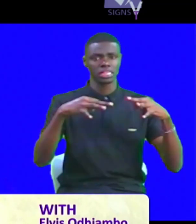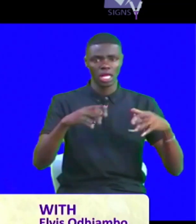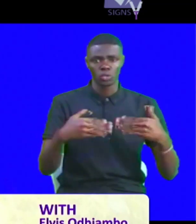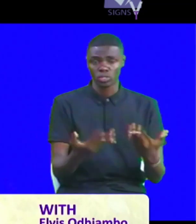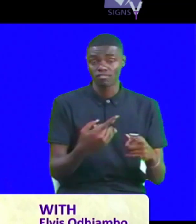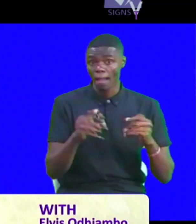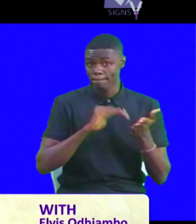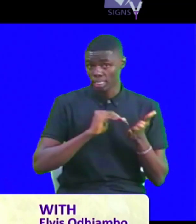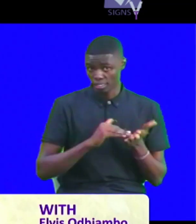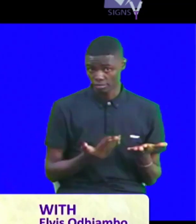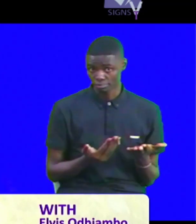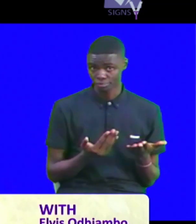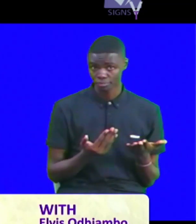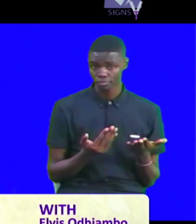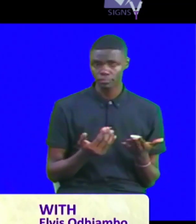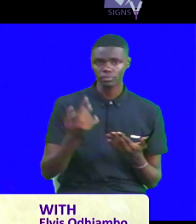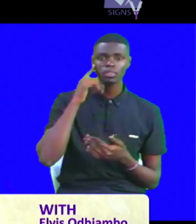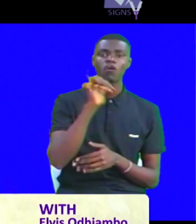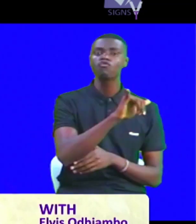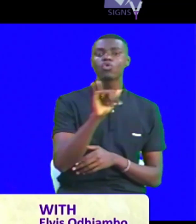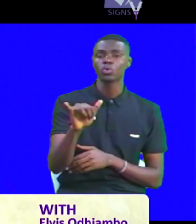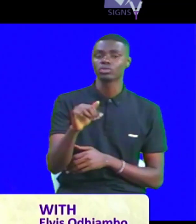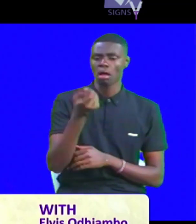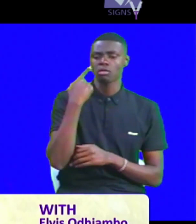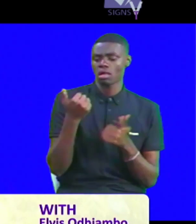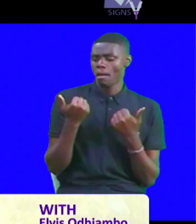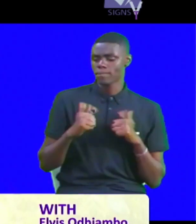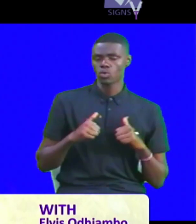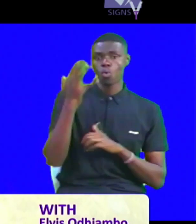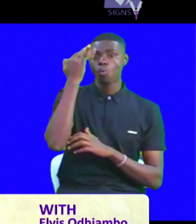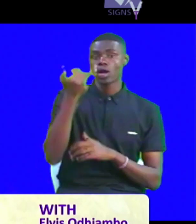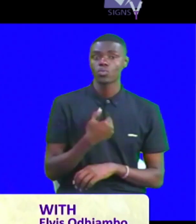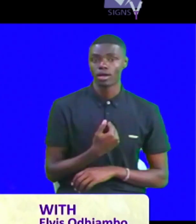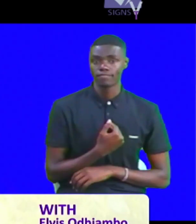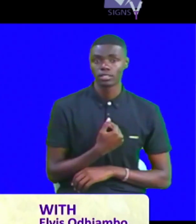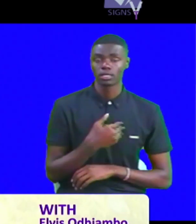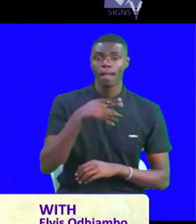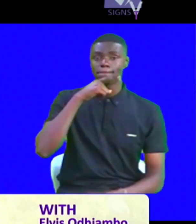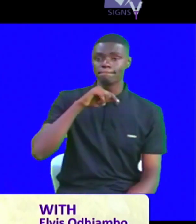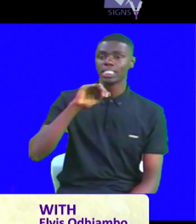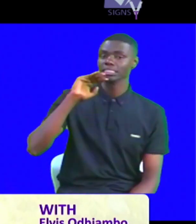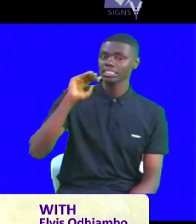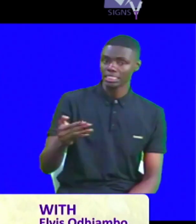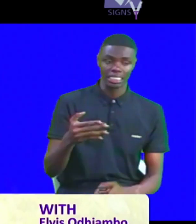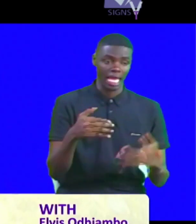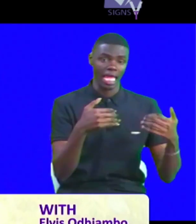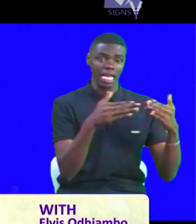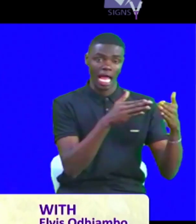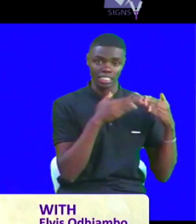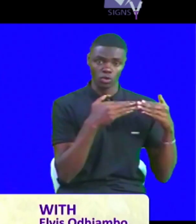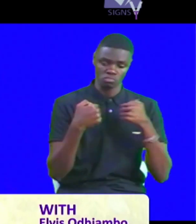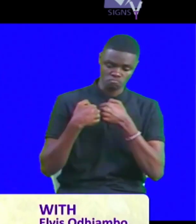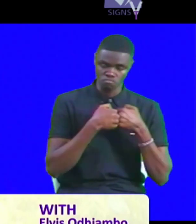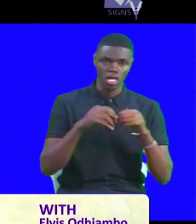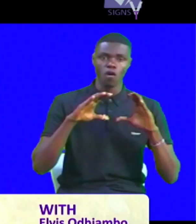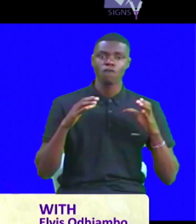eyes on him to deliver. But then again, for those who may not understand why we are having Manchester